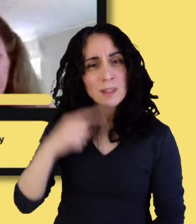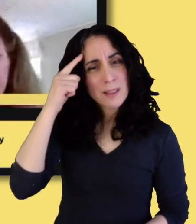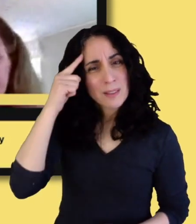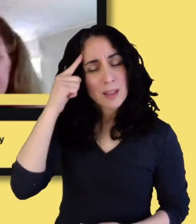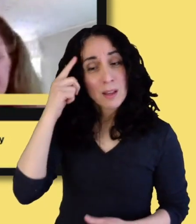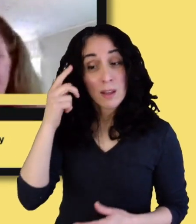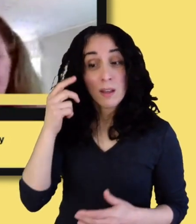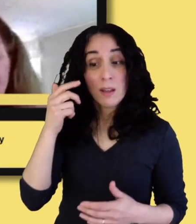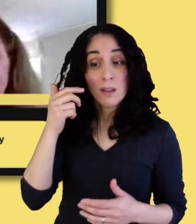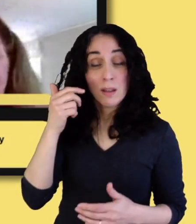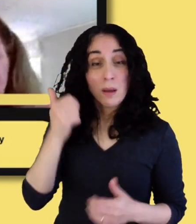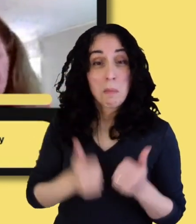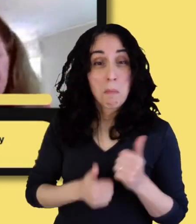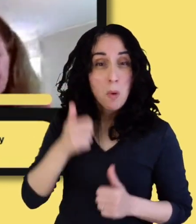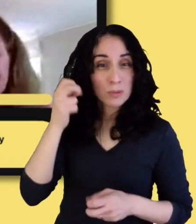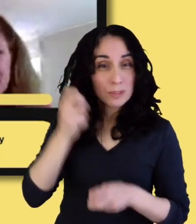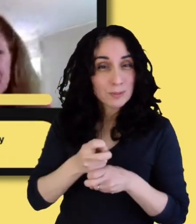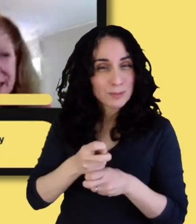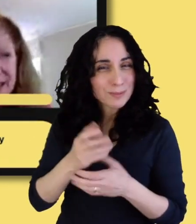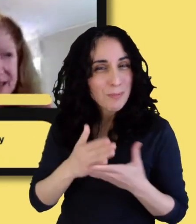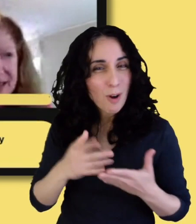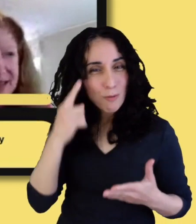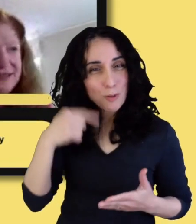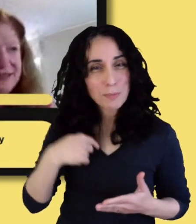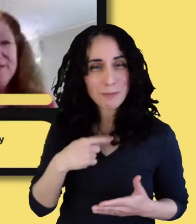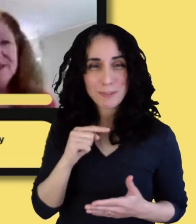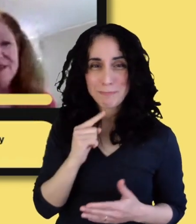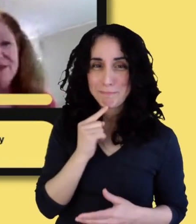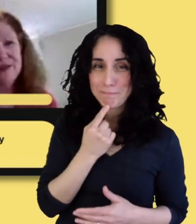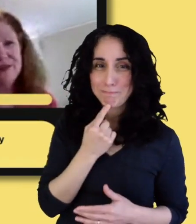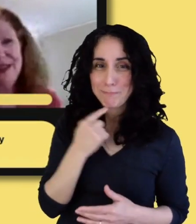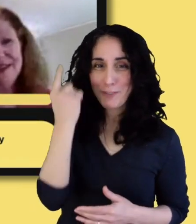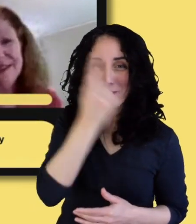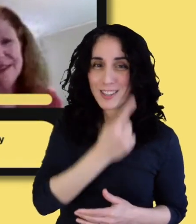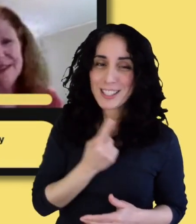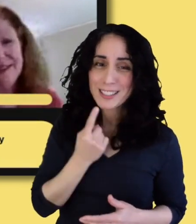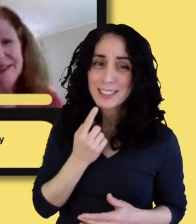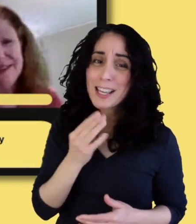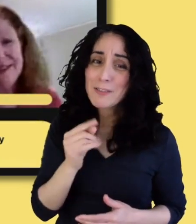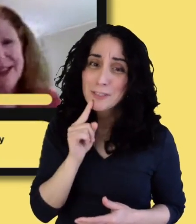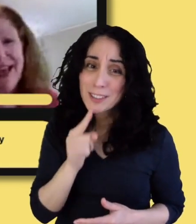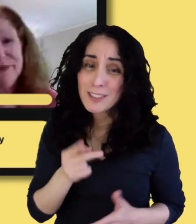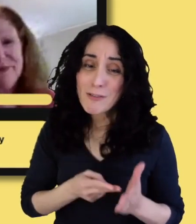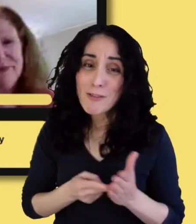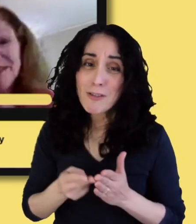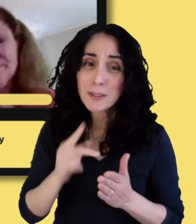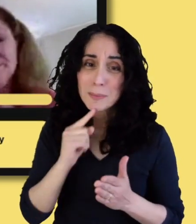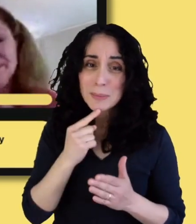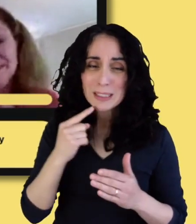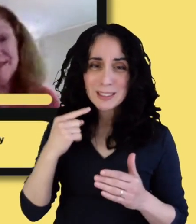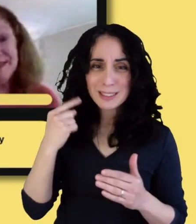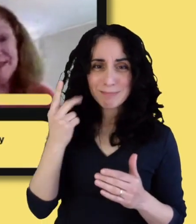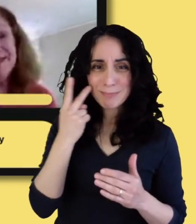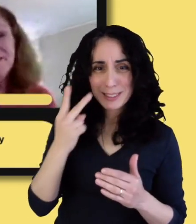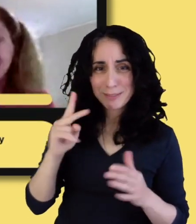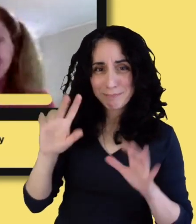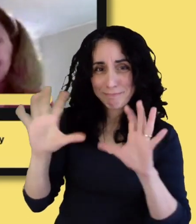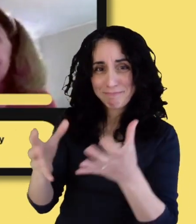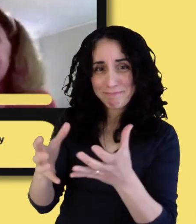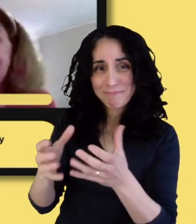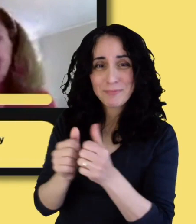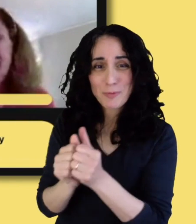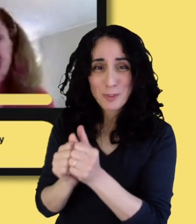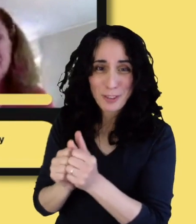Well, I think that the hardest part for me is missing those little faces, and quite frankly, missing seeing